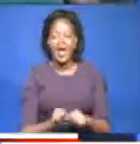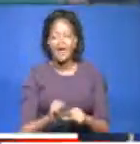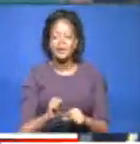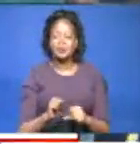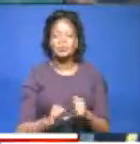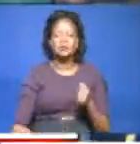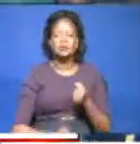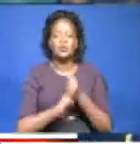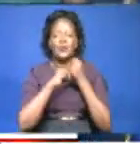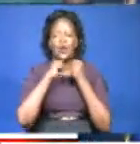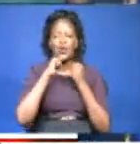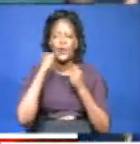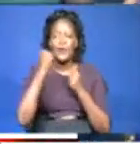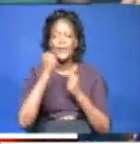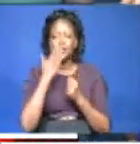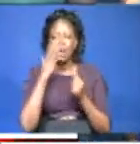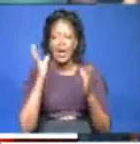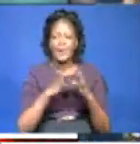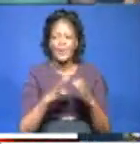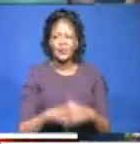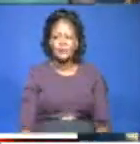Company.